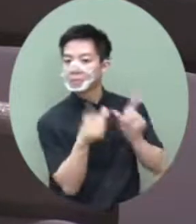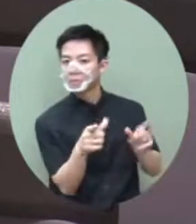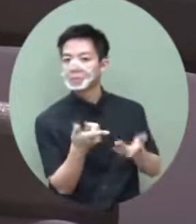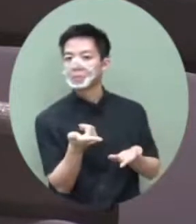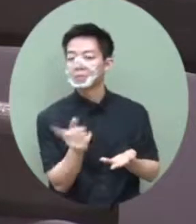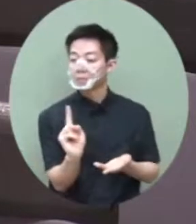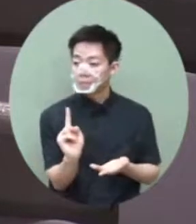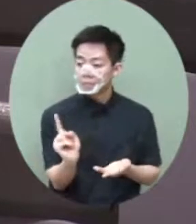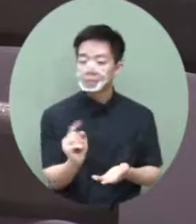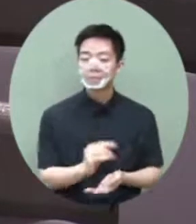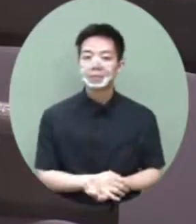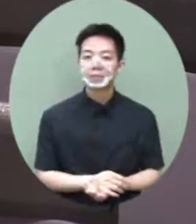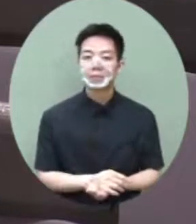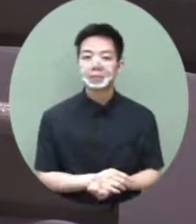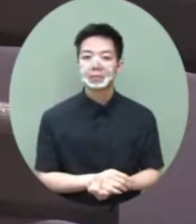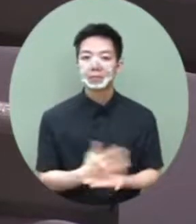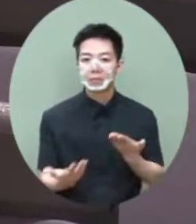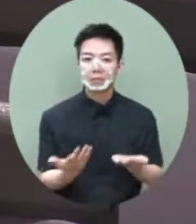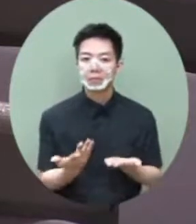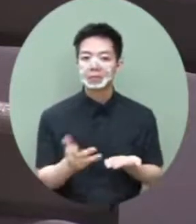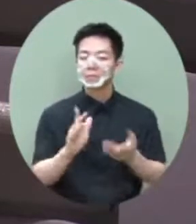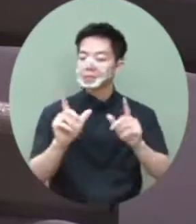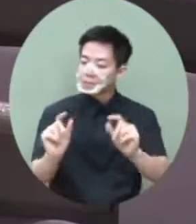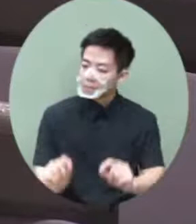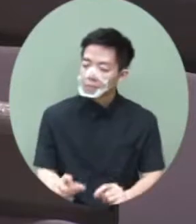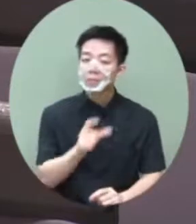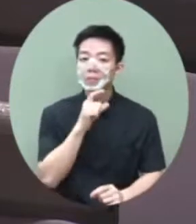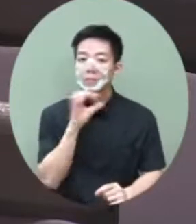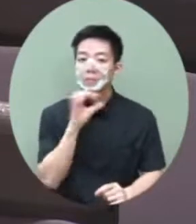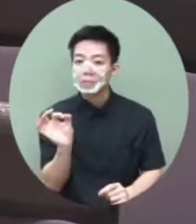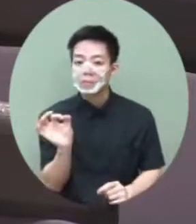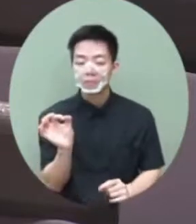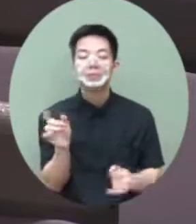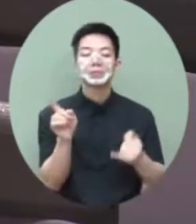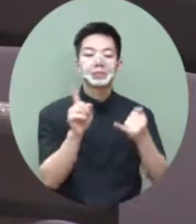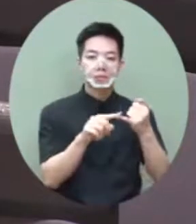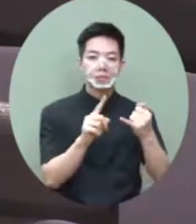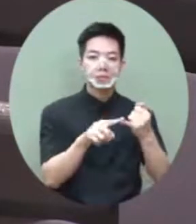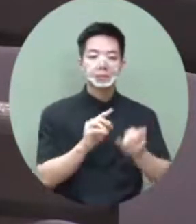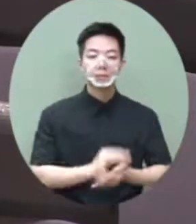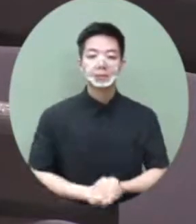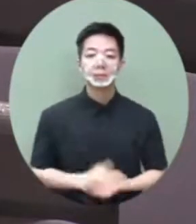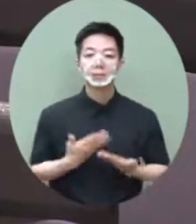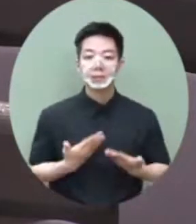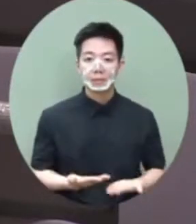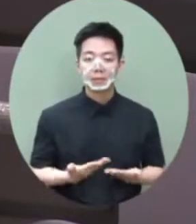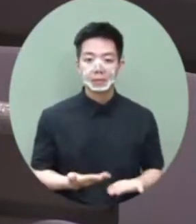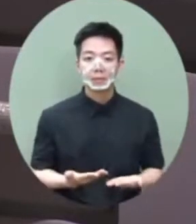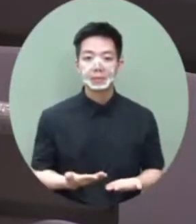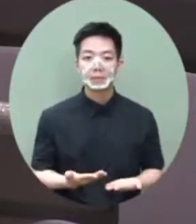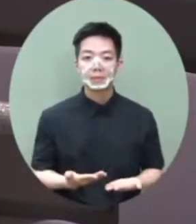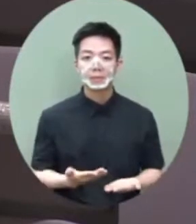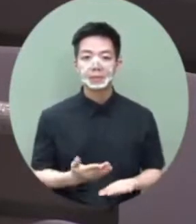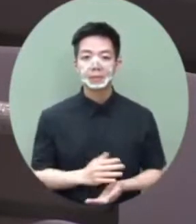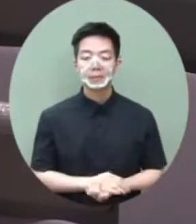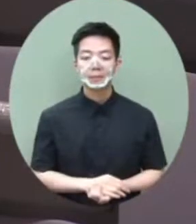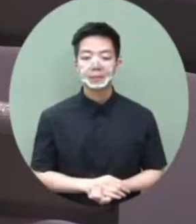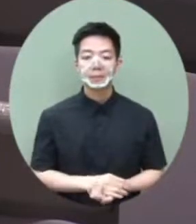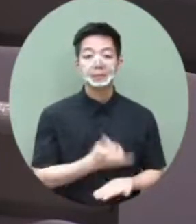the former Chief Dr. Ko's comment? And would you like to make a clarification?